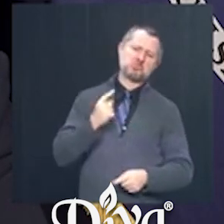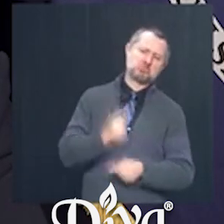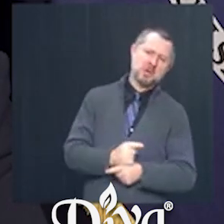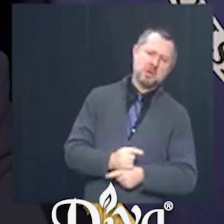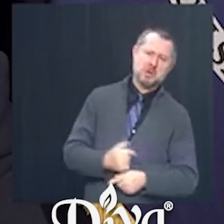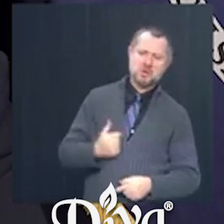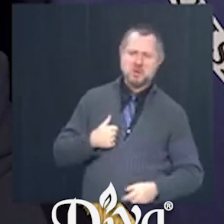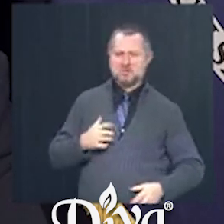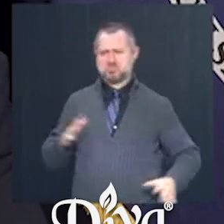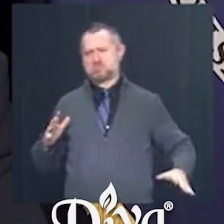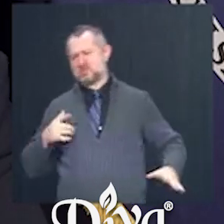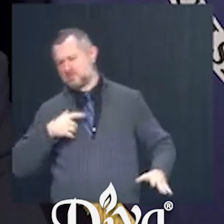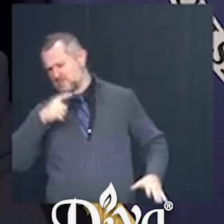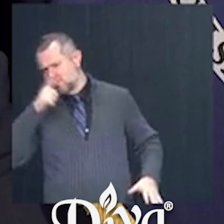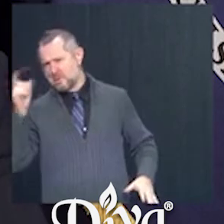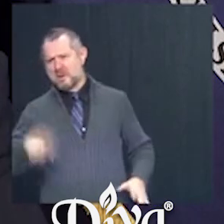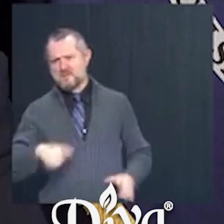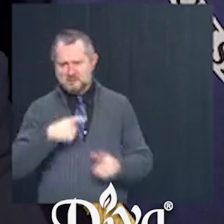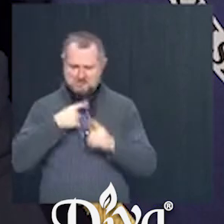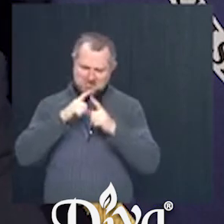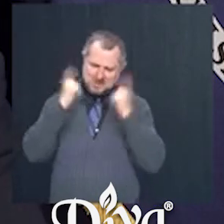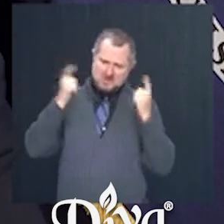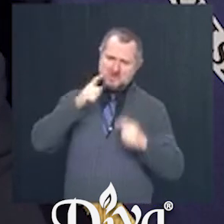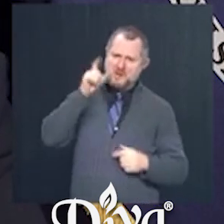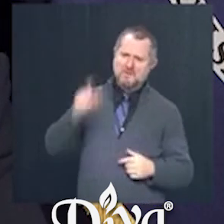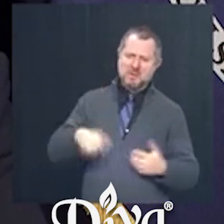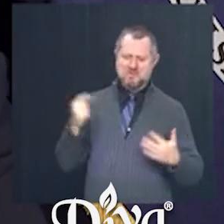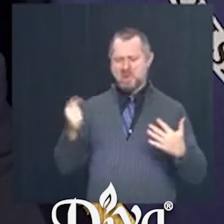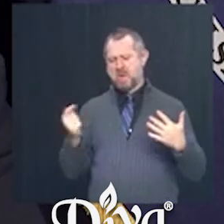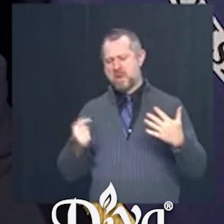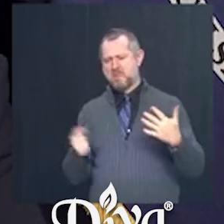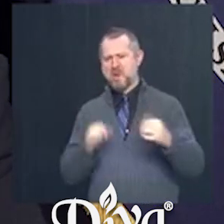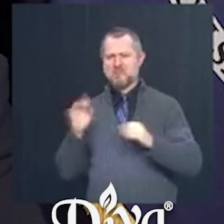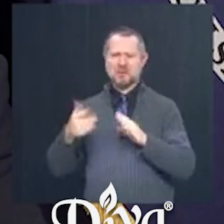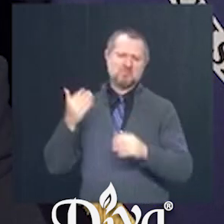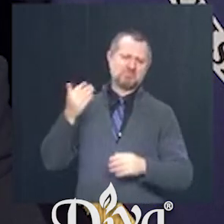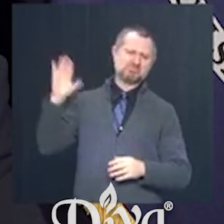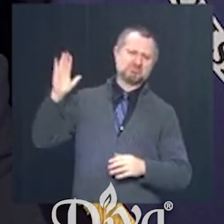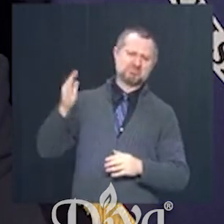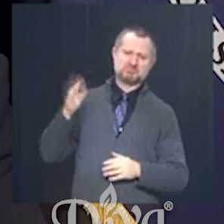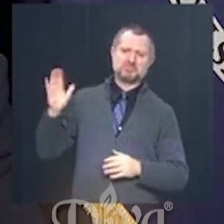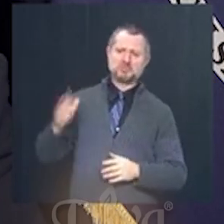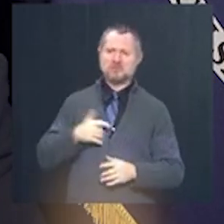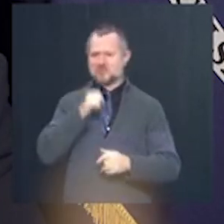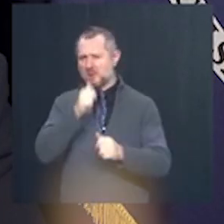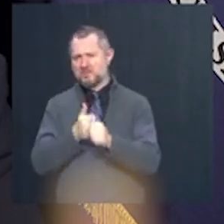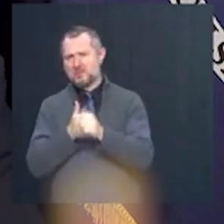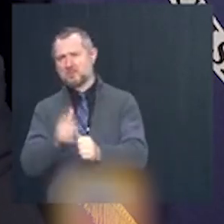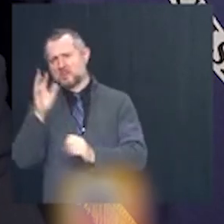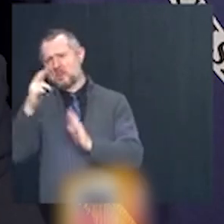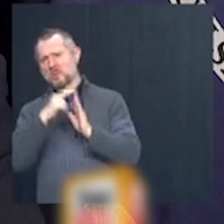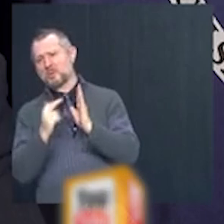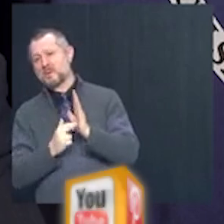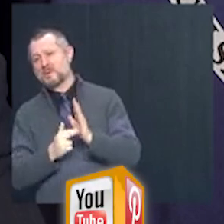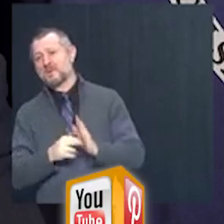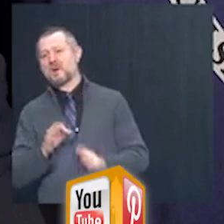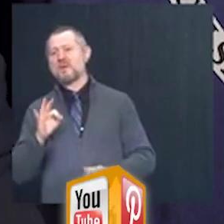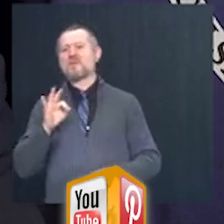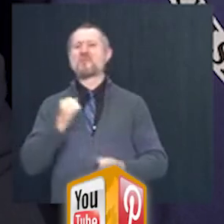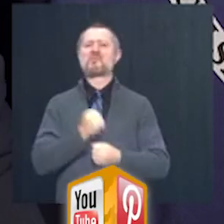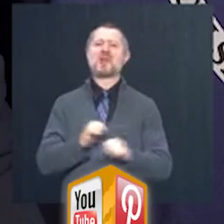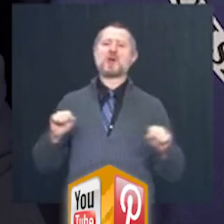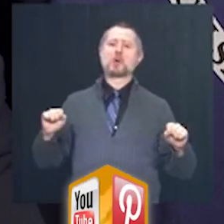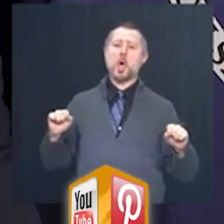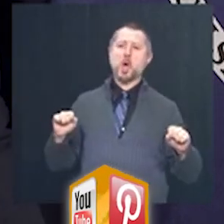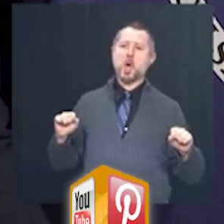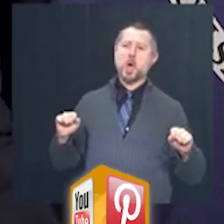don't have to do any of this, forget this, don't comply, freedom. Yeah, freedom to